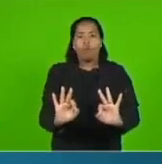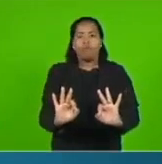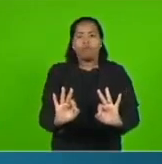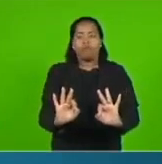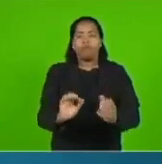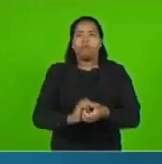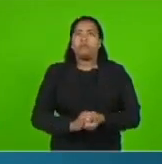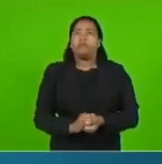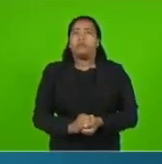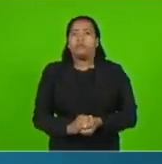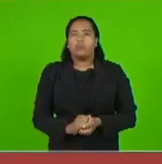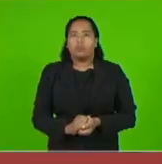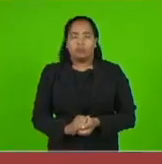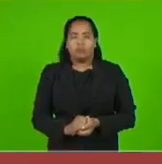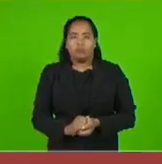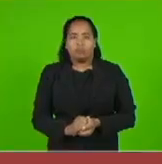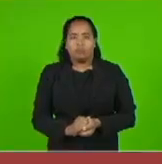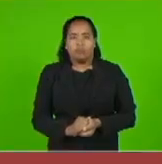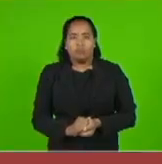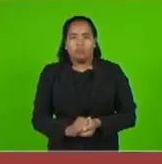the understanding.